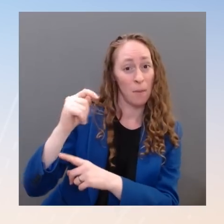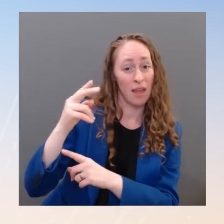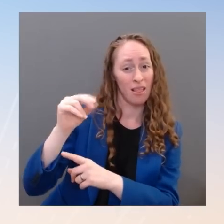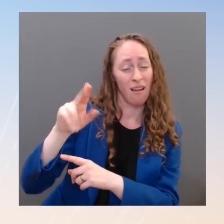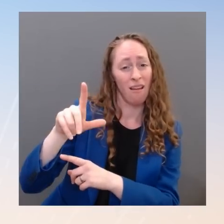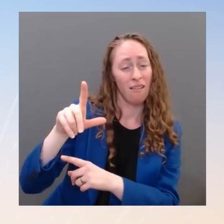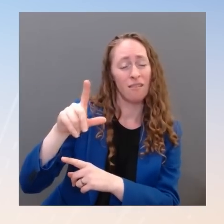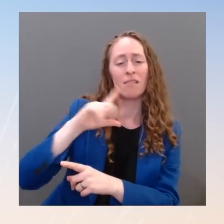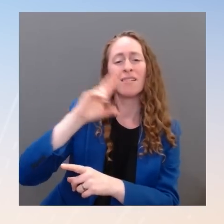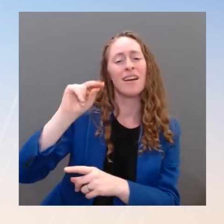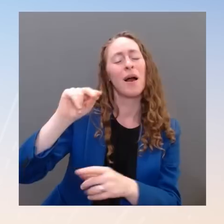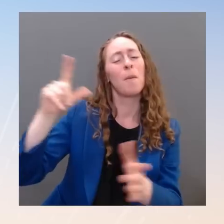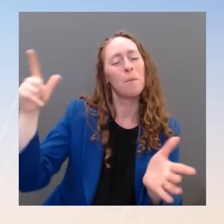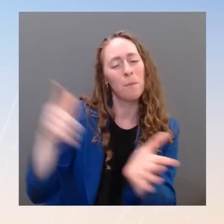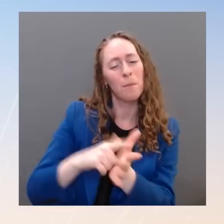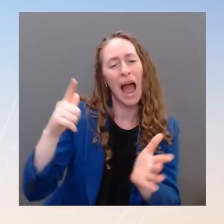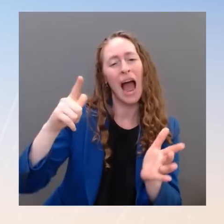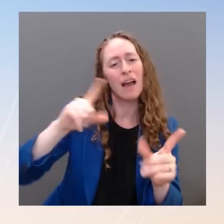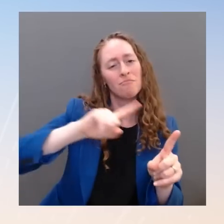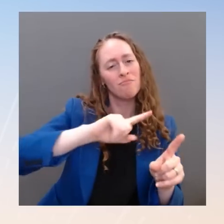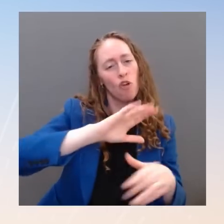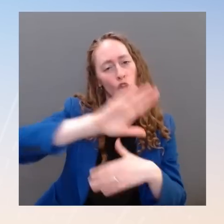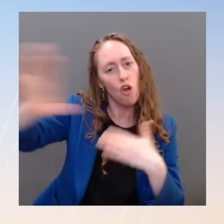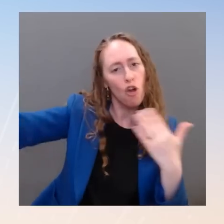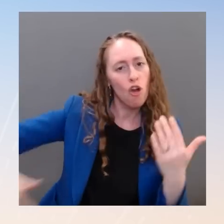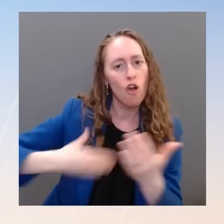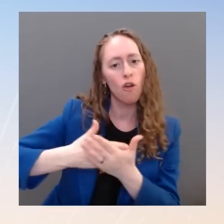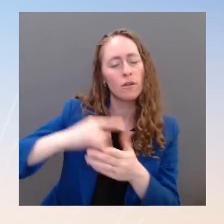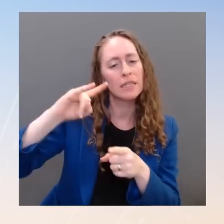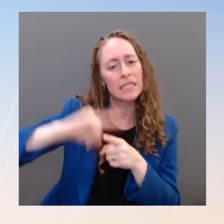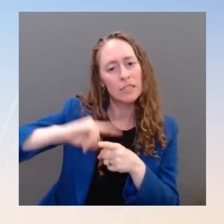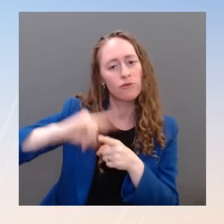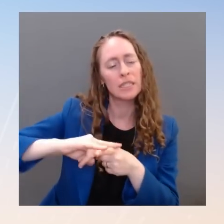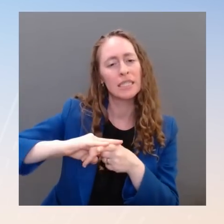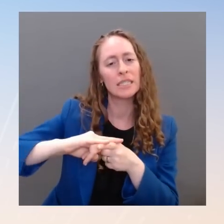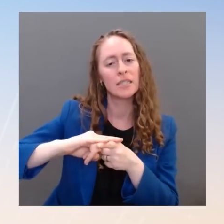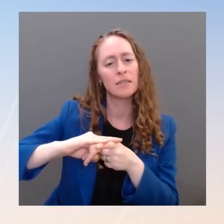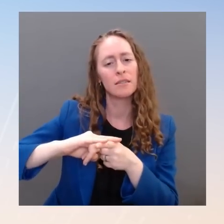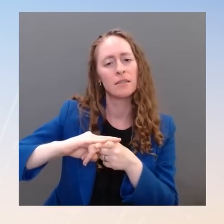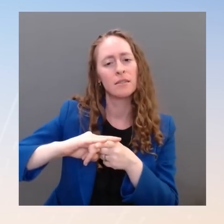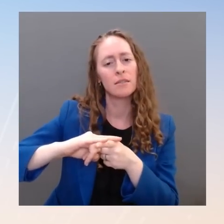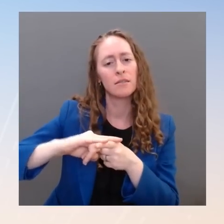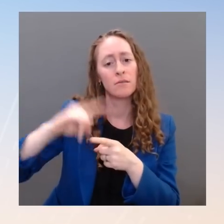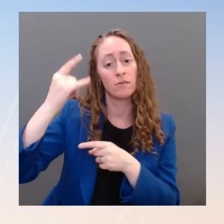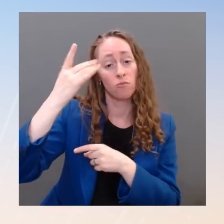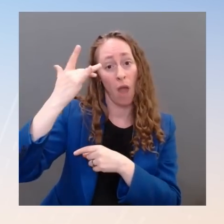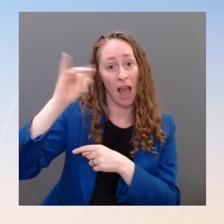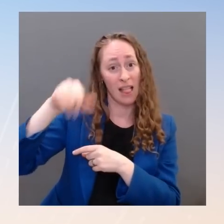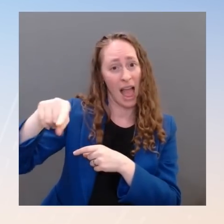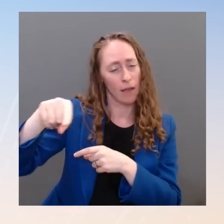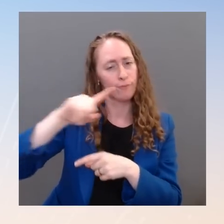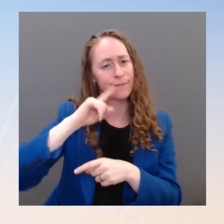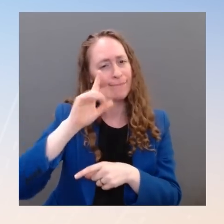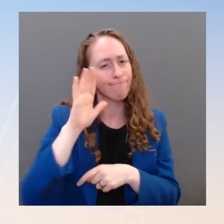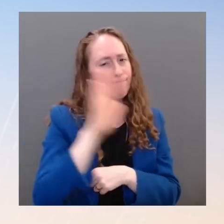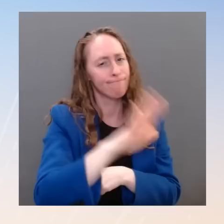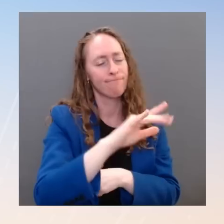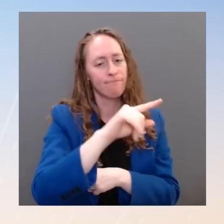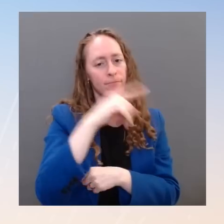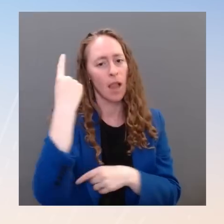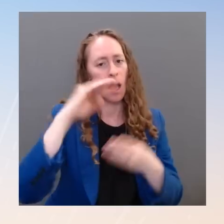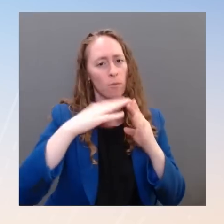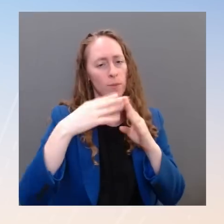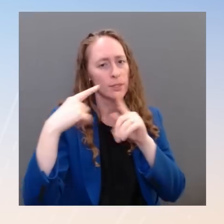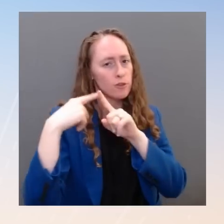with in the midterms because it will split the black community. What do you say to that? And are you talking to Frederica Wilson,